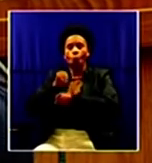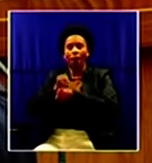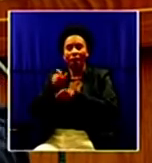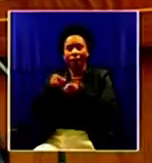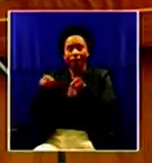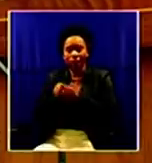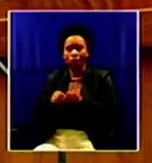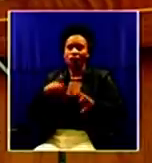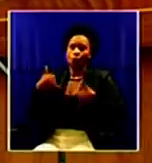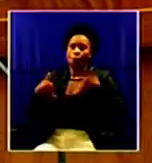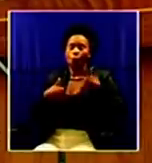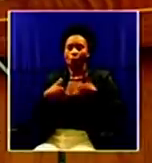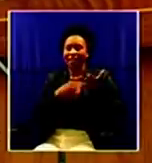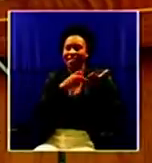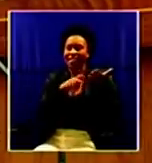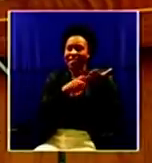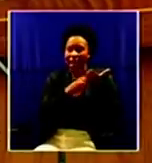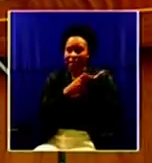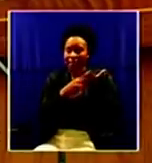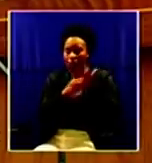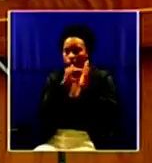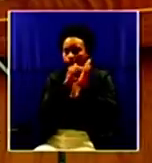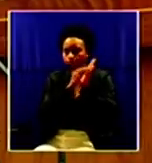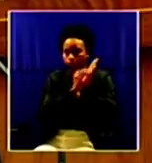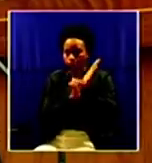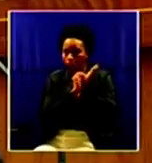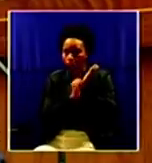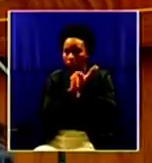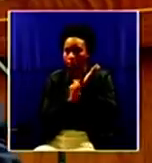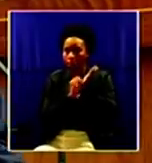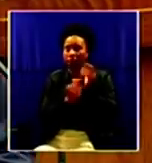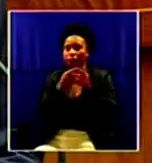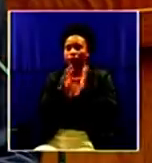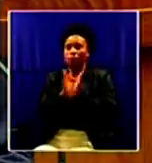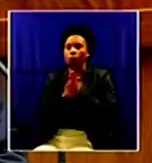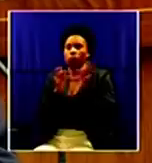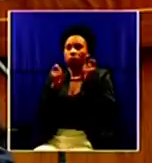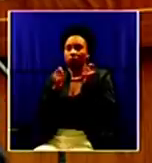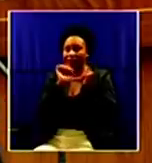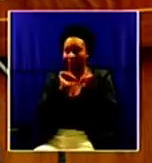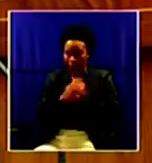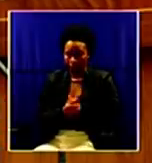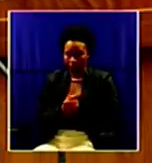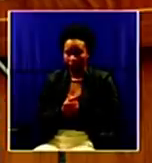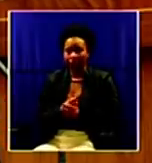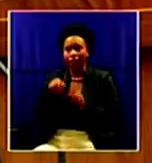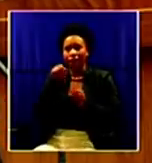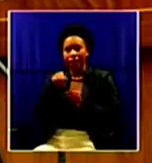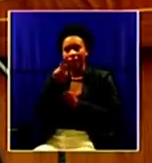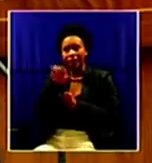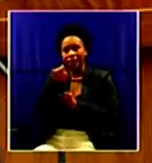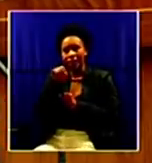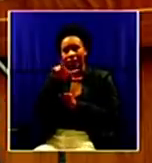deductions on their contributions. The NEDLAC constituencies also agreed to accelerate